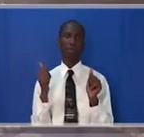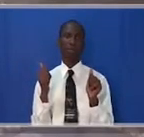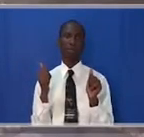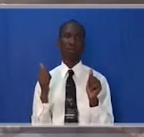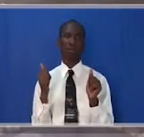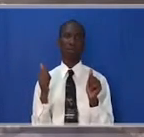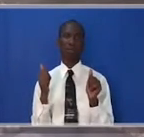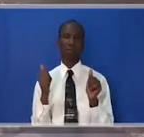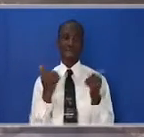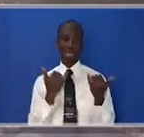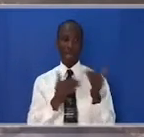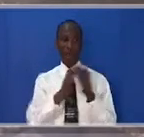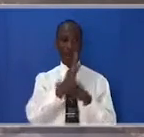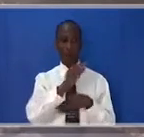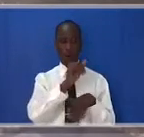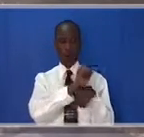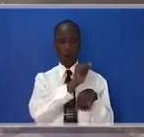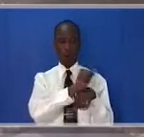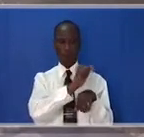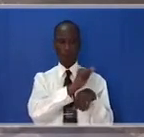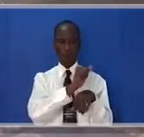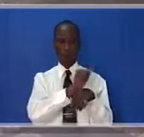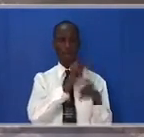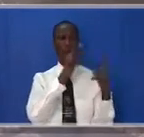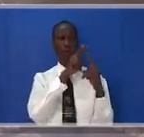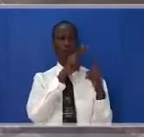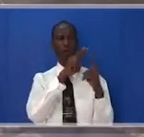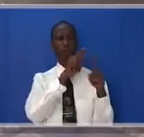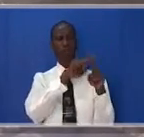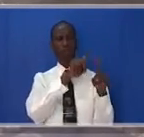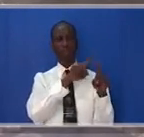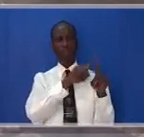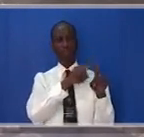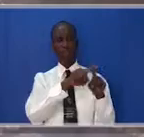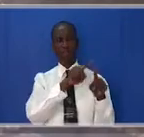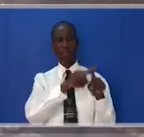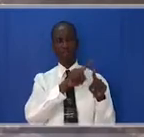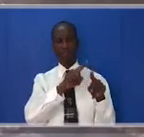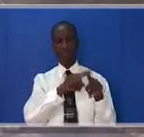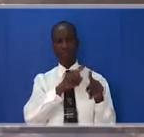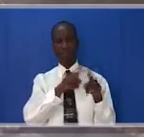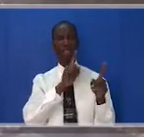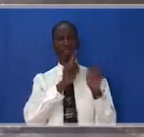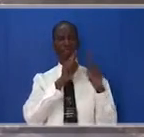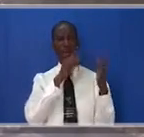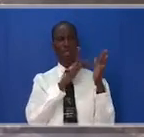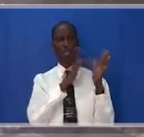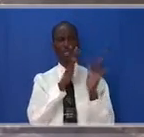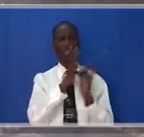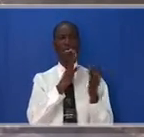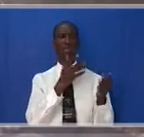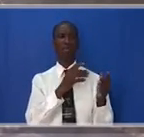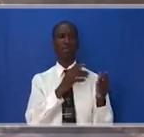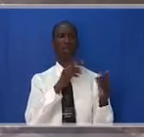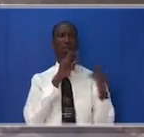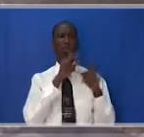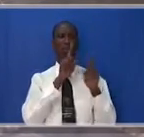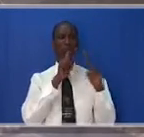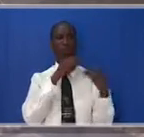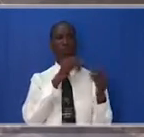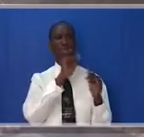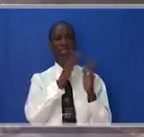couple, no, the Apam Dada no mu, a deform commission who rule, I was a fire Jesus home, was a fire